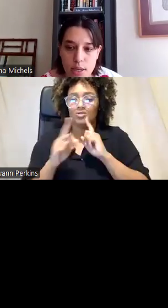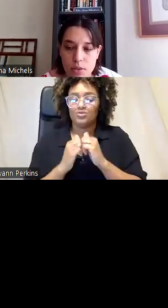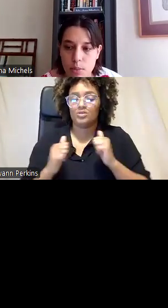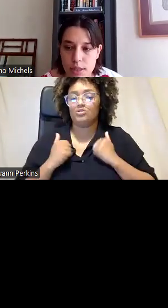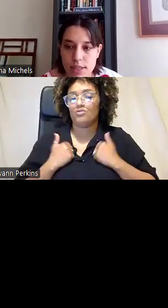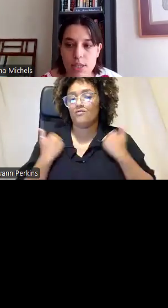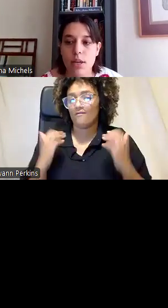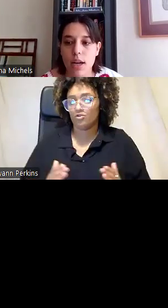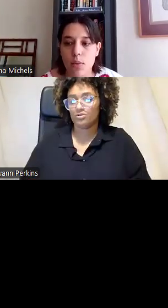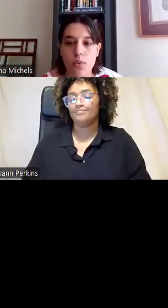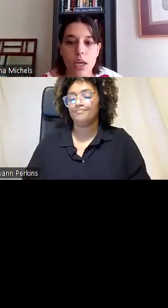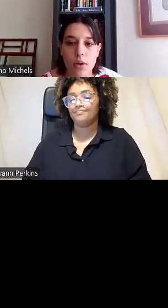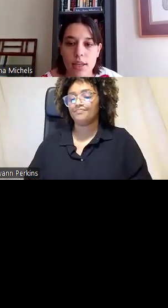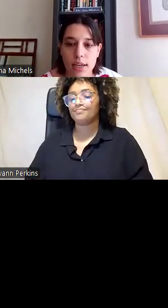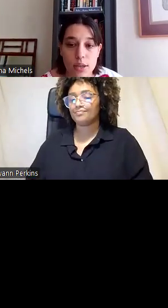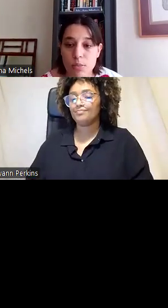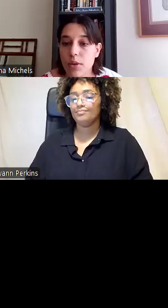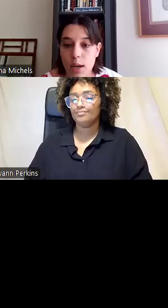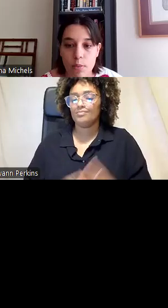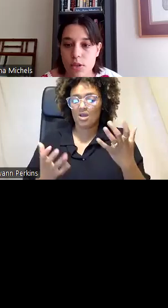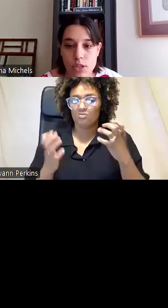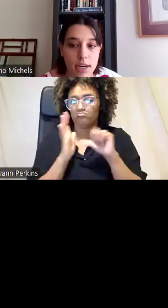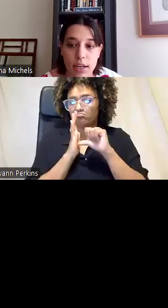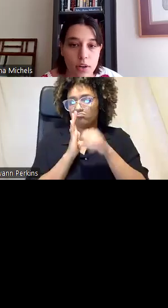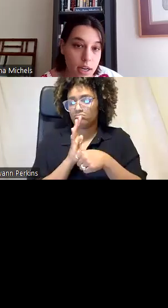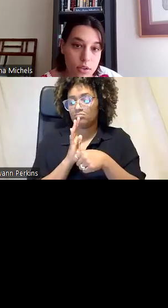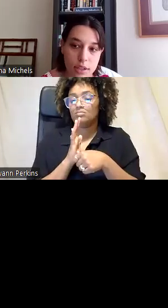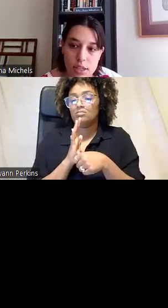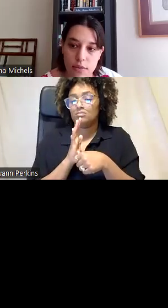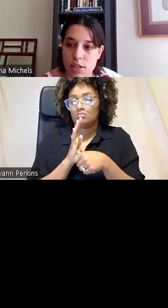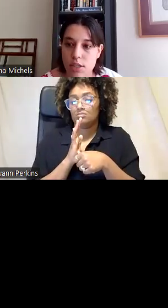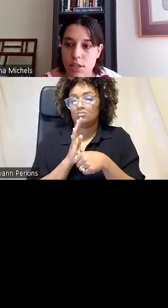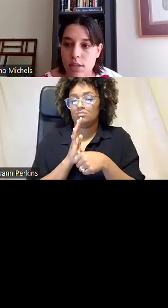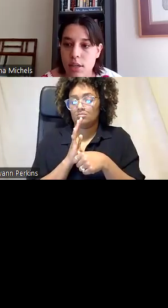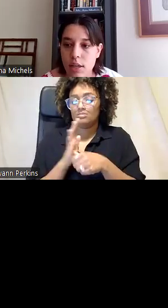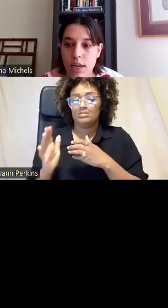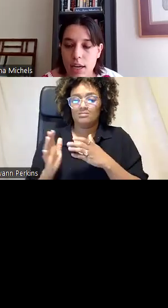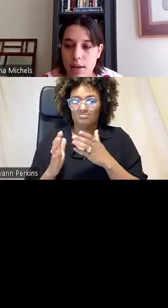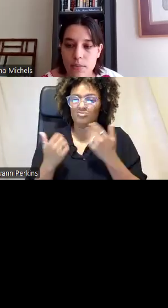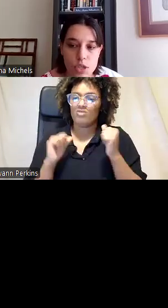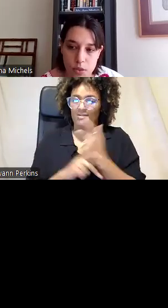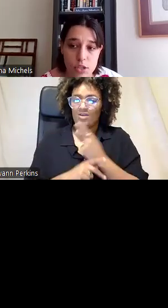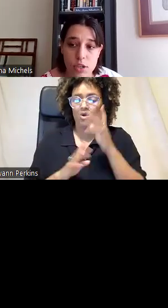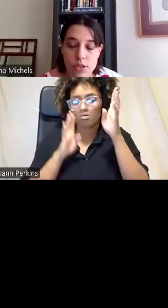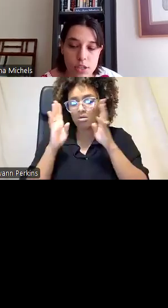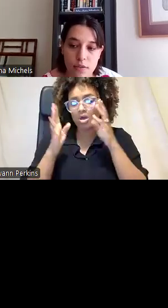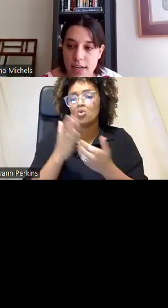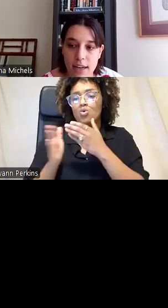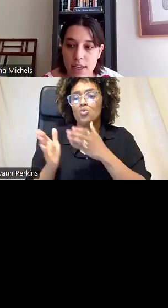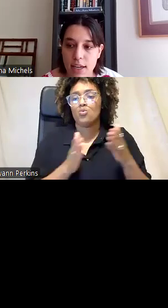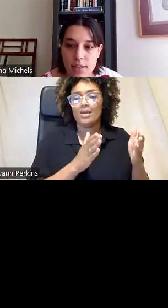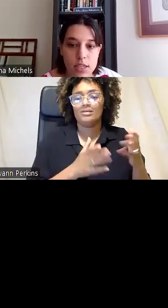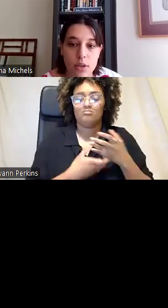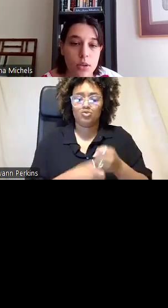this a couple times throughout the presentation, but I want to reiterate that it can also be really helpful to try and get creative during these conversations. Just really trust yourself